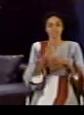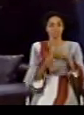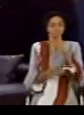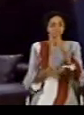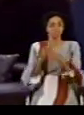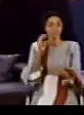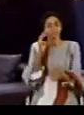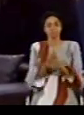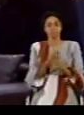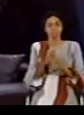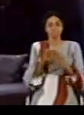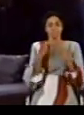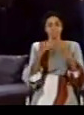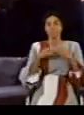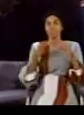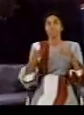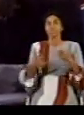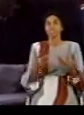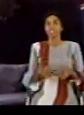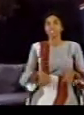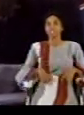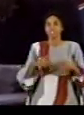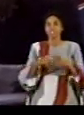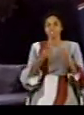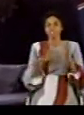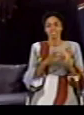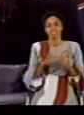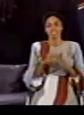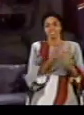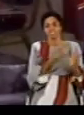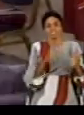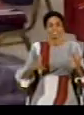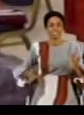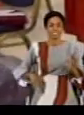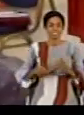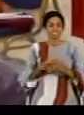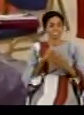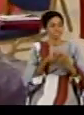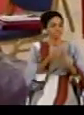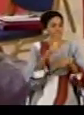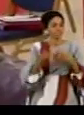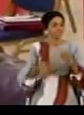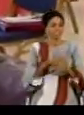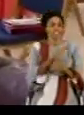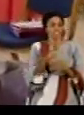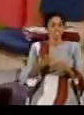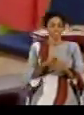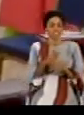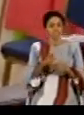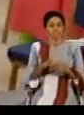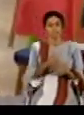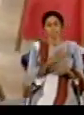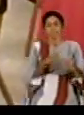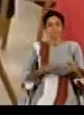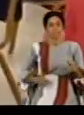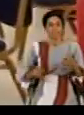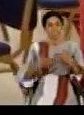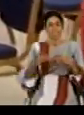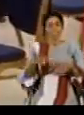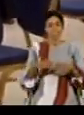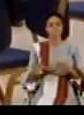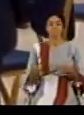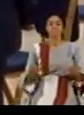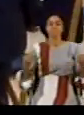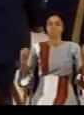have given their lives to Christ online, in the various locations. The Lord has touched many, and many have been